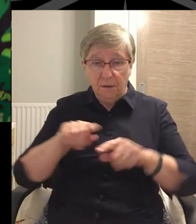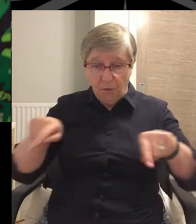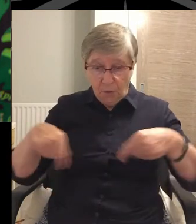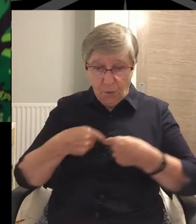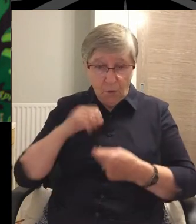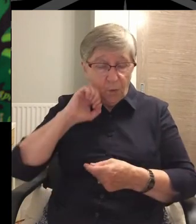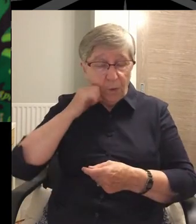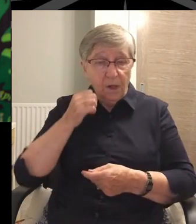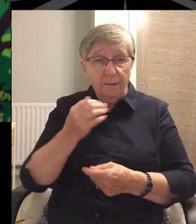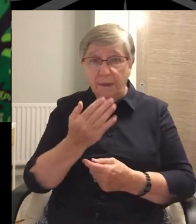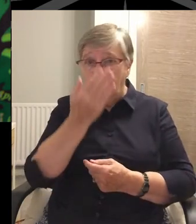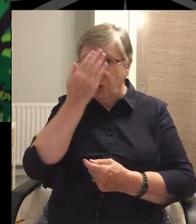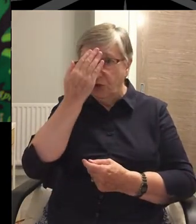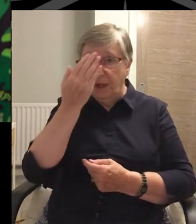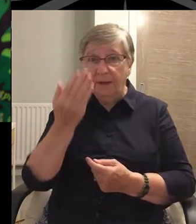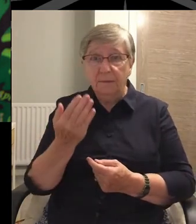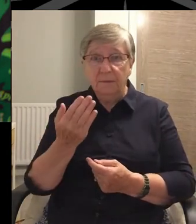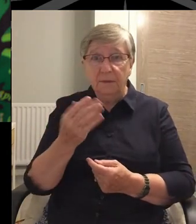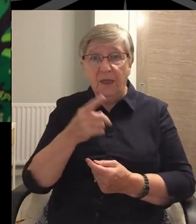we'll be ashamed.